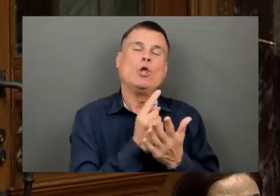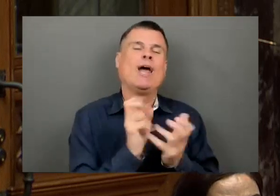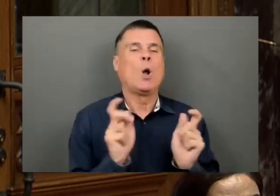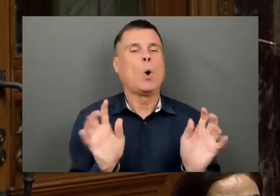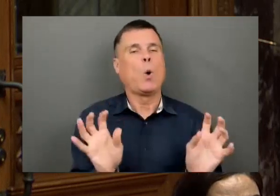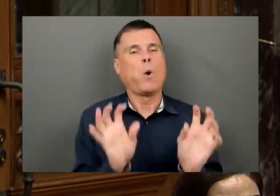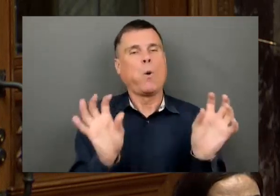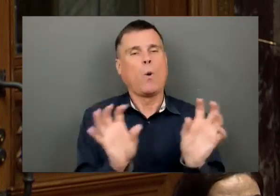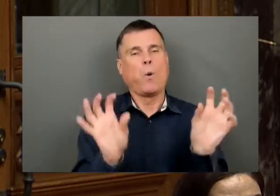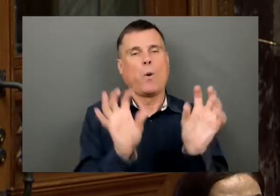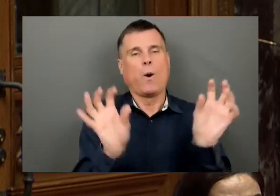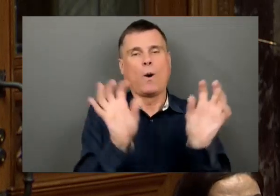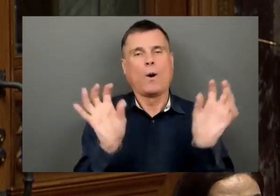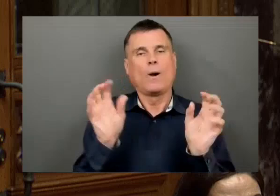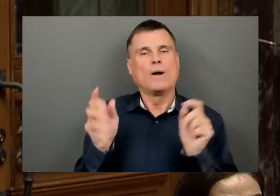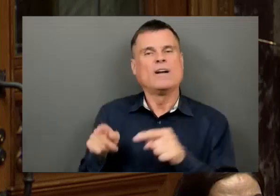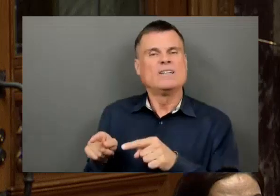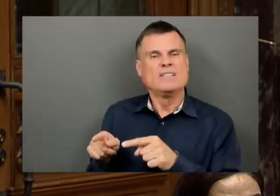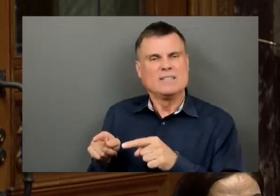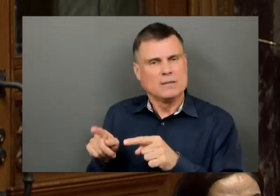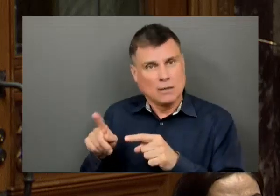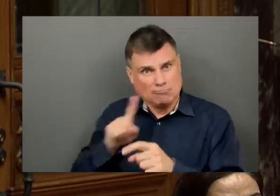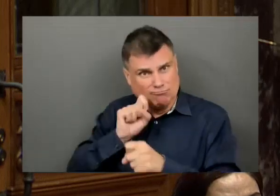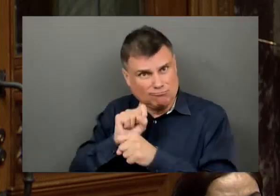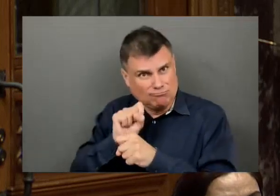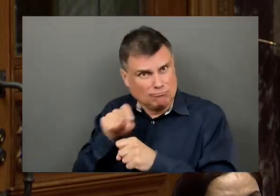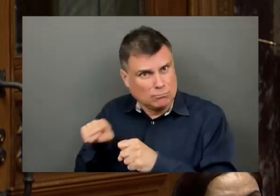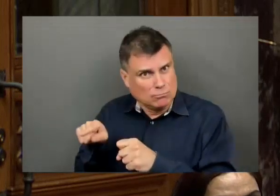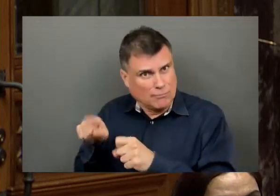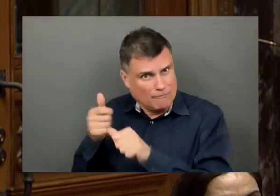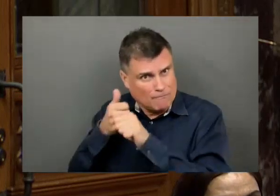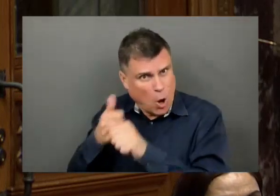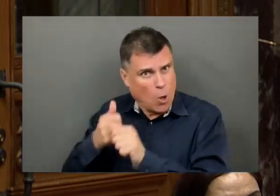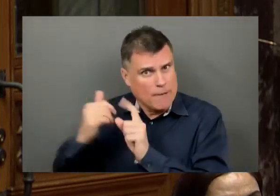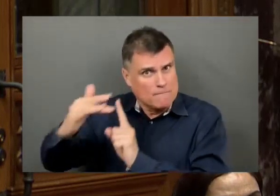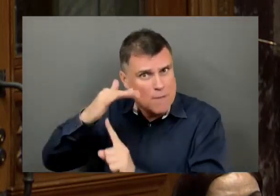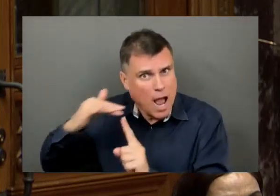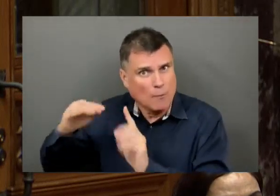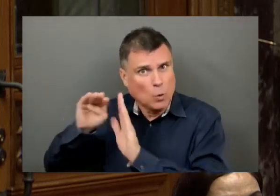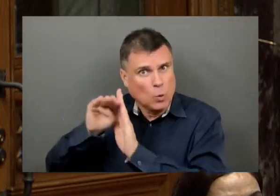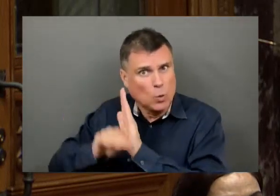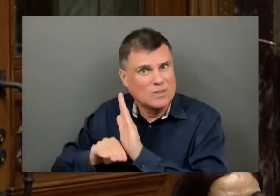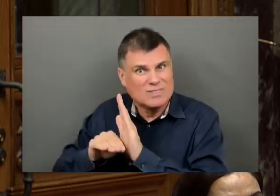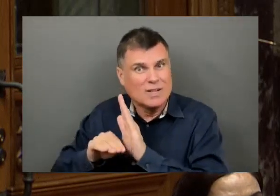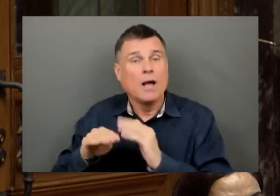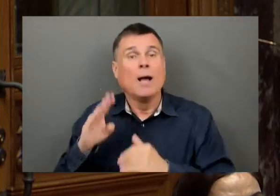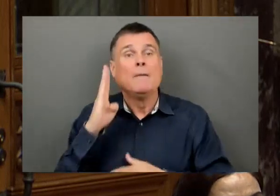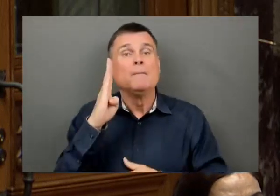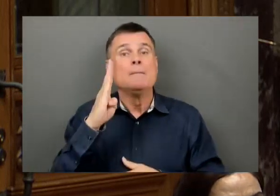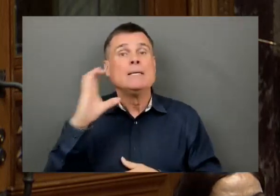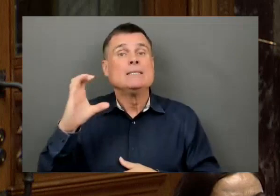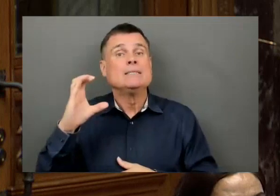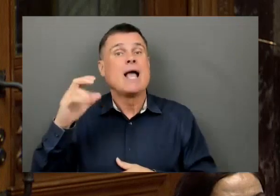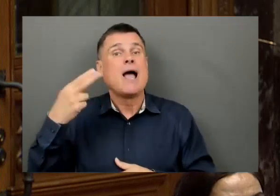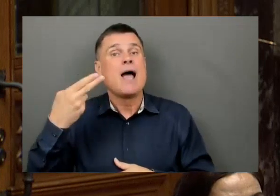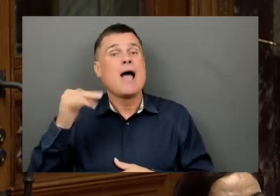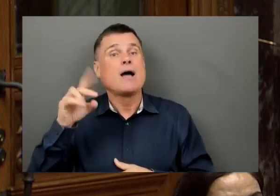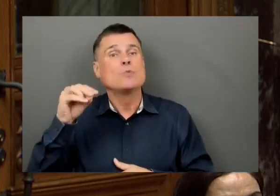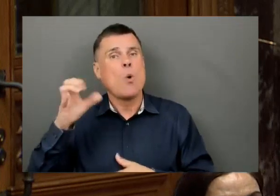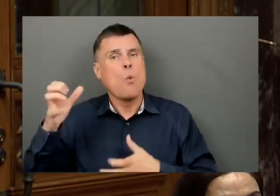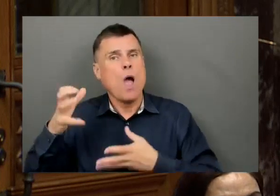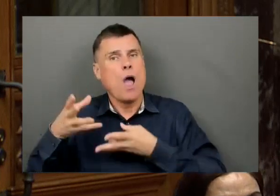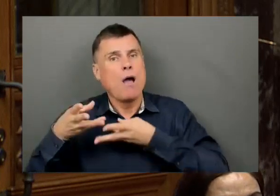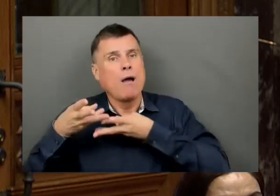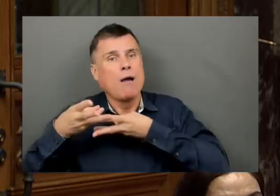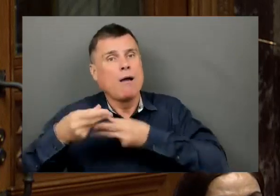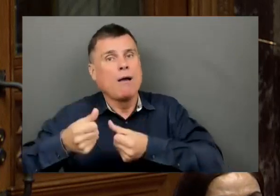BC Hydro proposing a streamlined process. Pardon us for not having the confidence in this minister that we're going to follow the laws